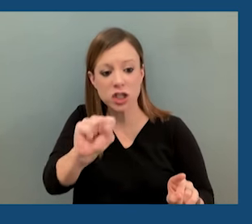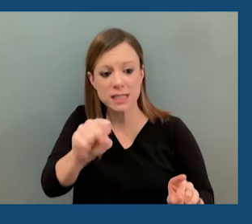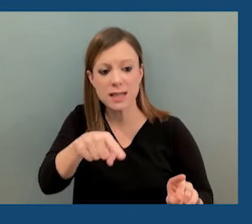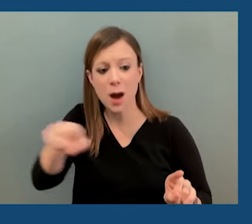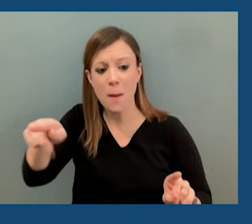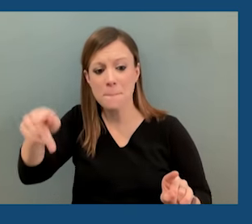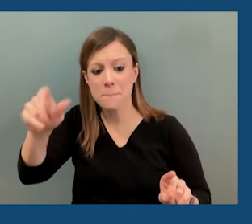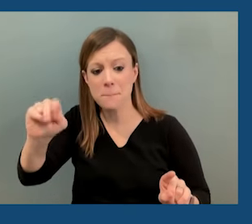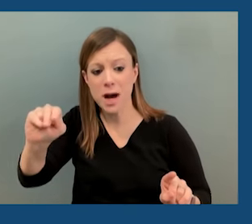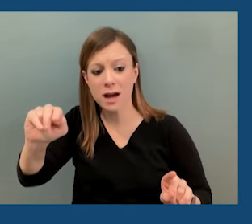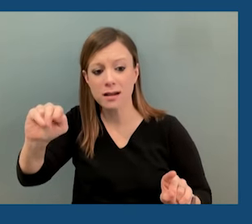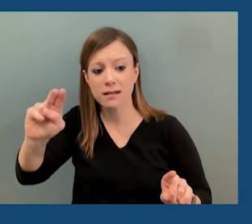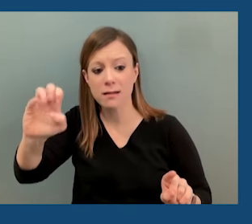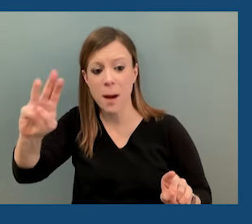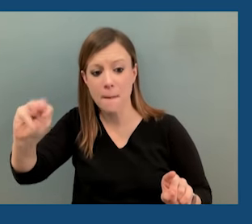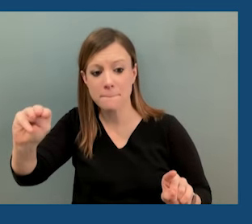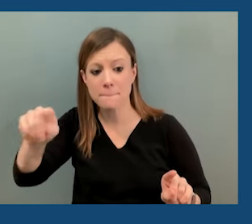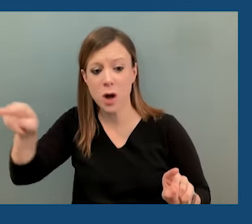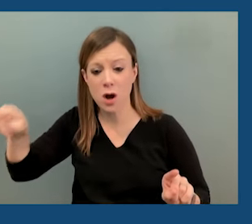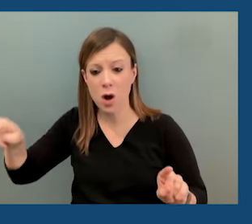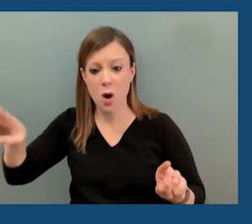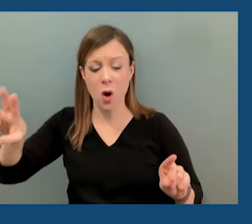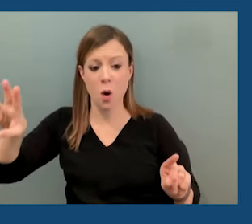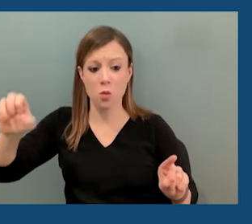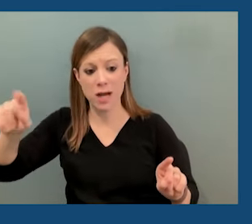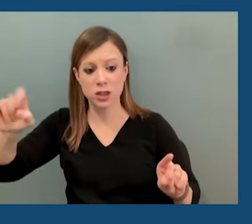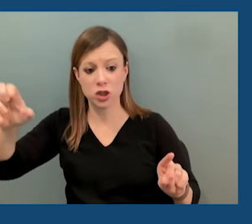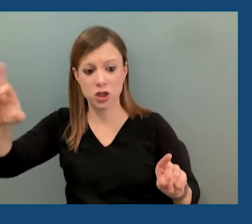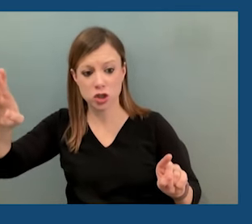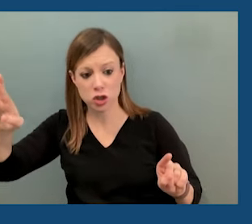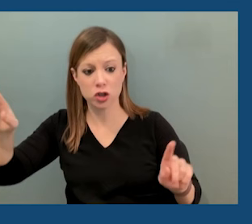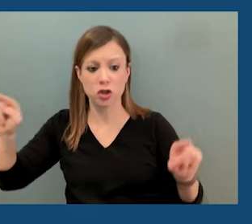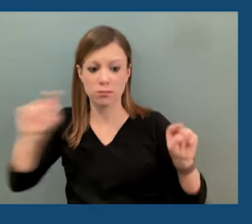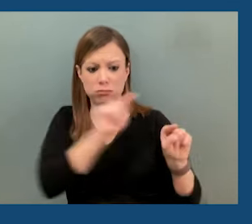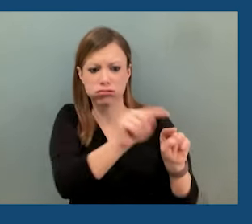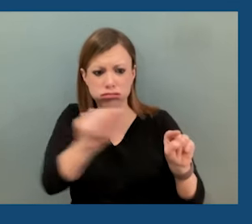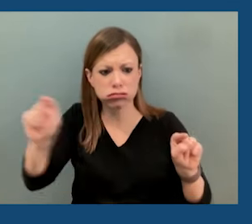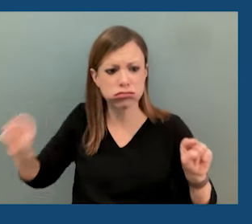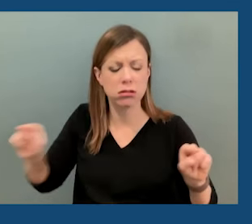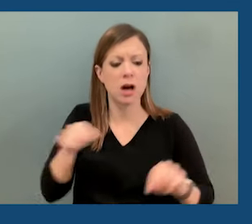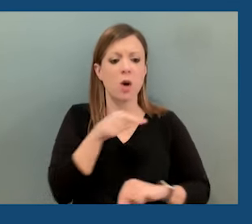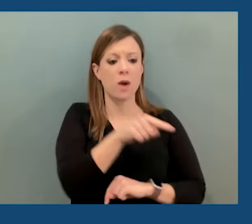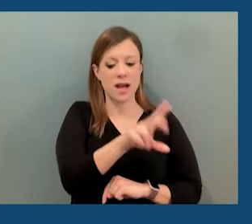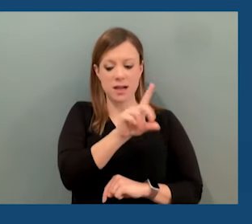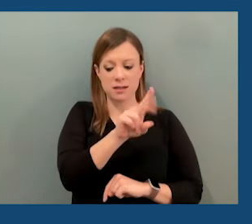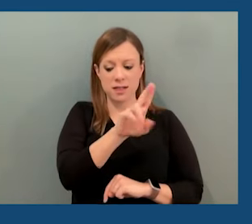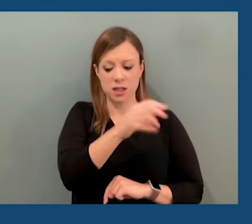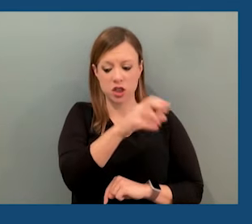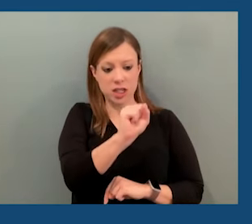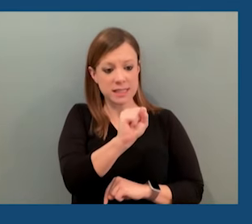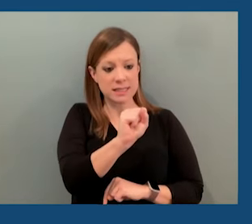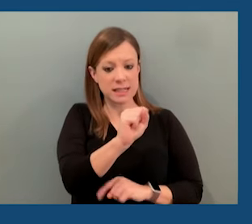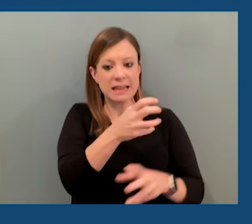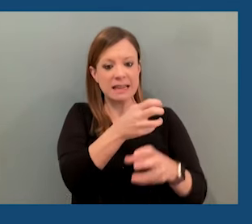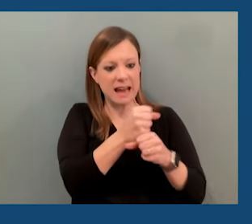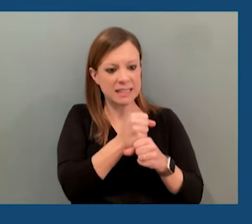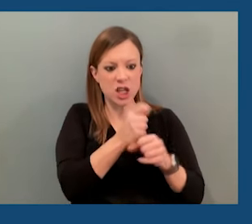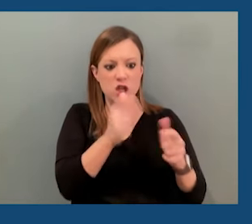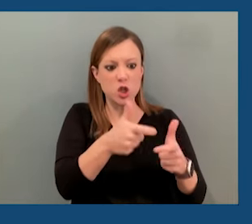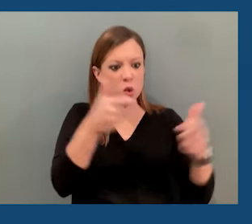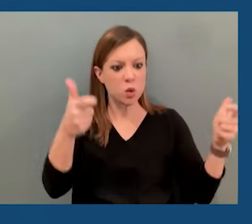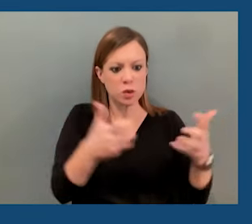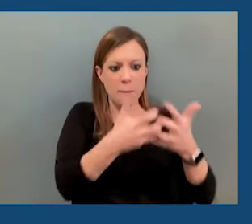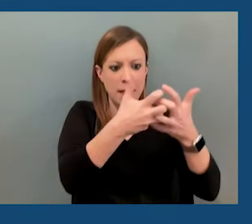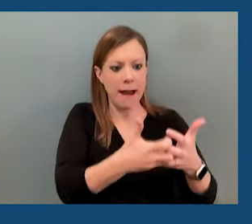County, we're all part of a similar region. When Dutchess County achieves a major plant, when something happens